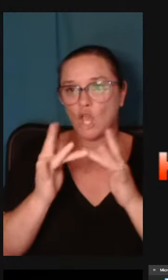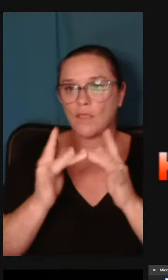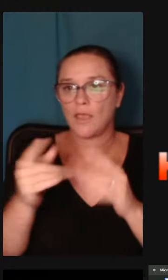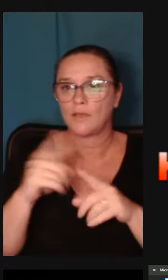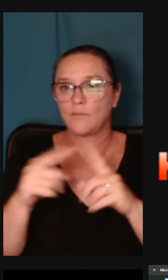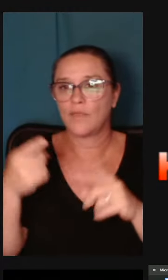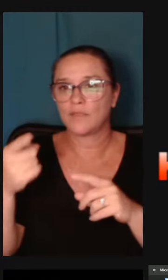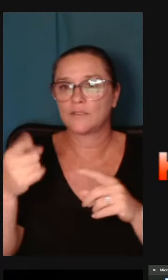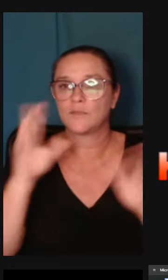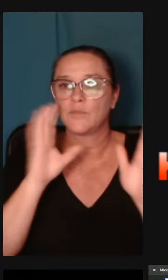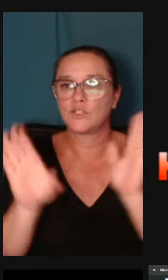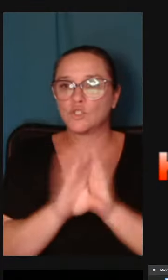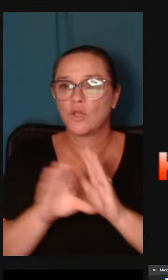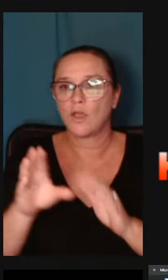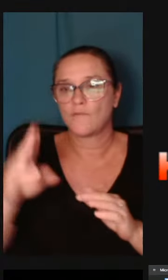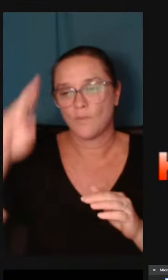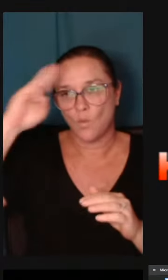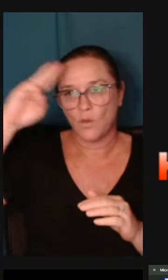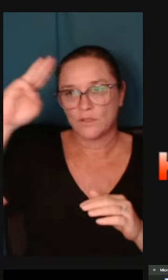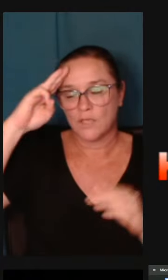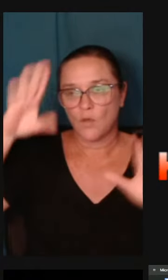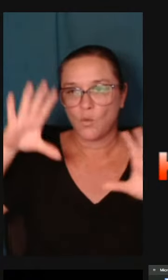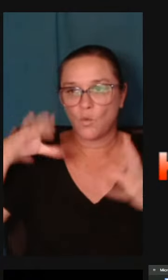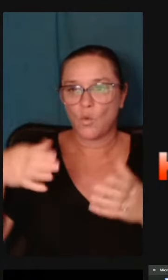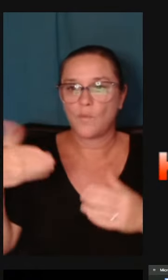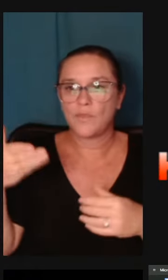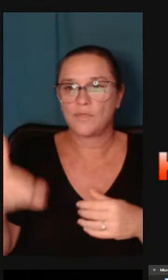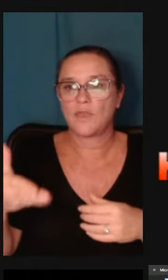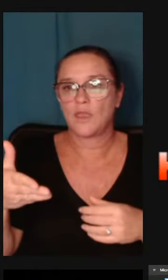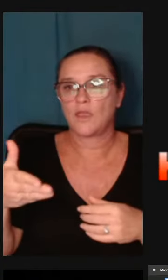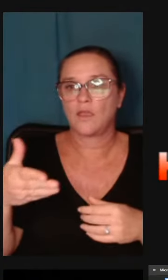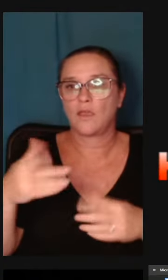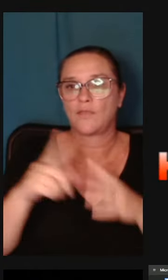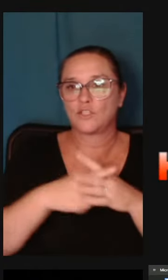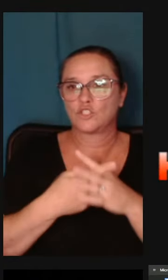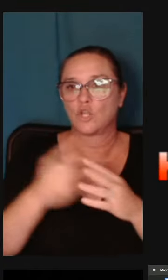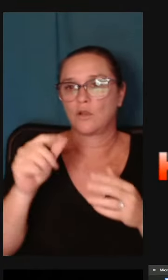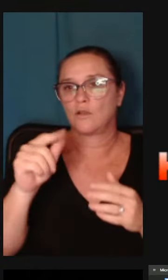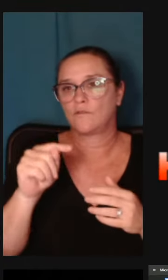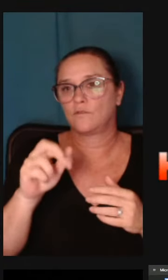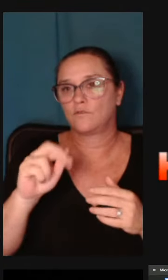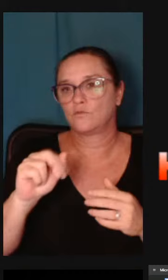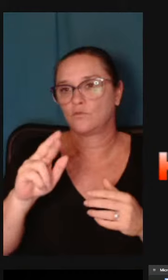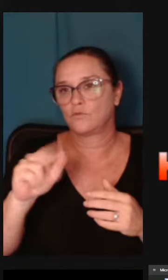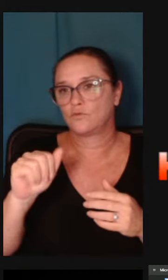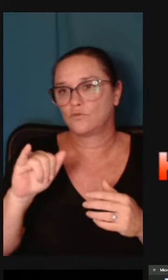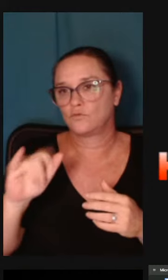Boy Scout troop at the trailhead there on their way down